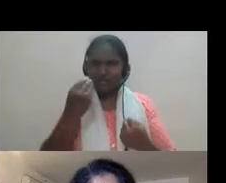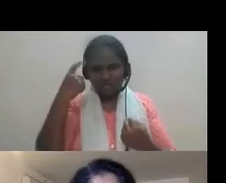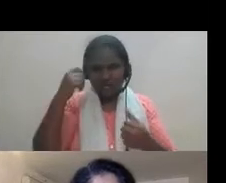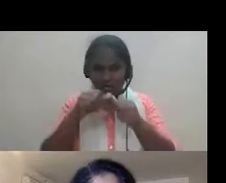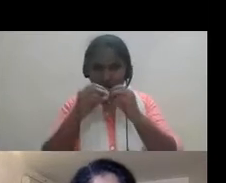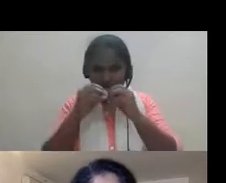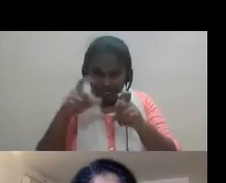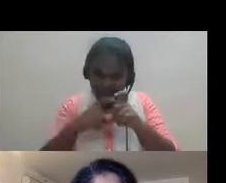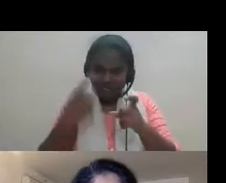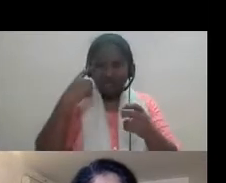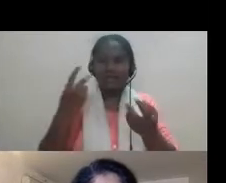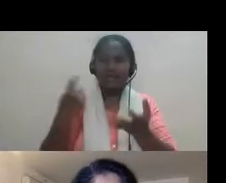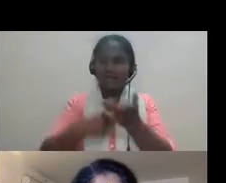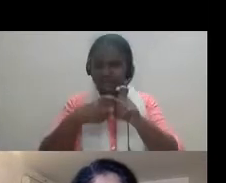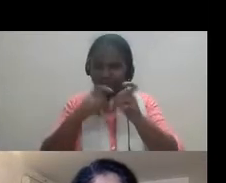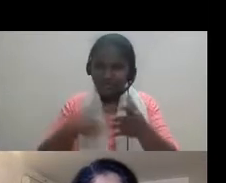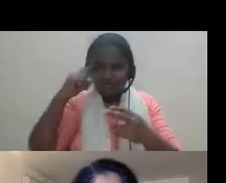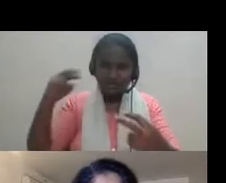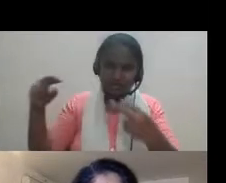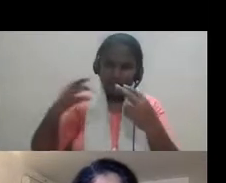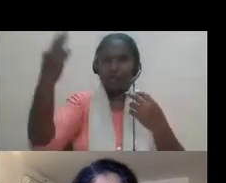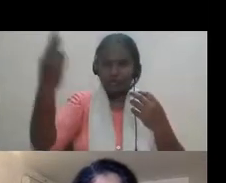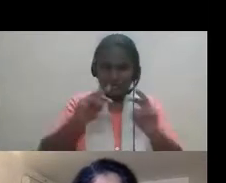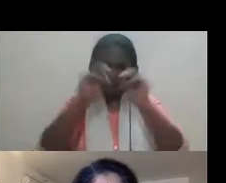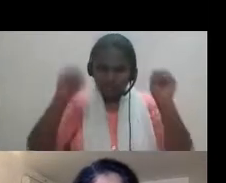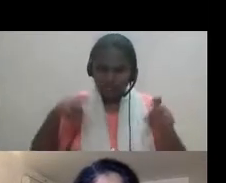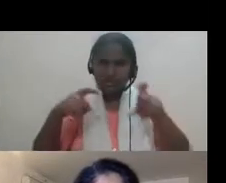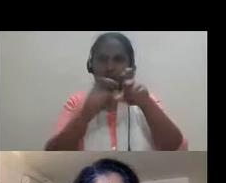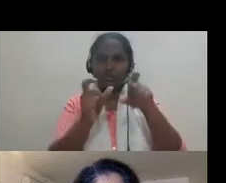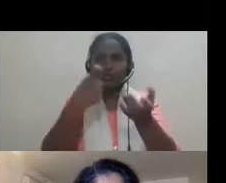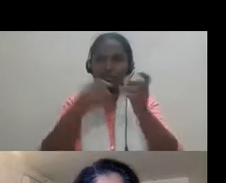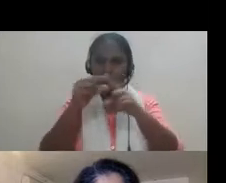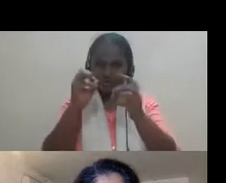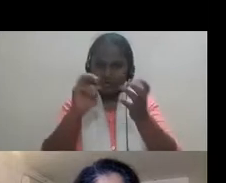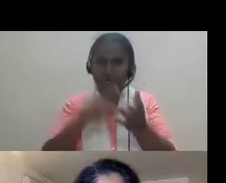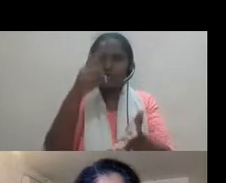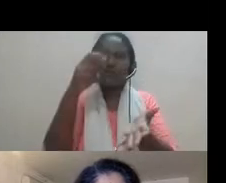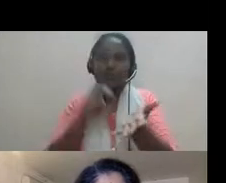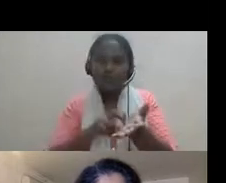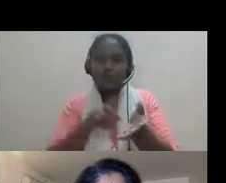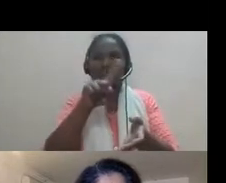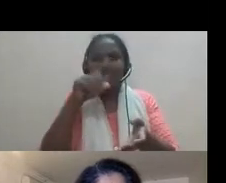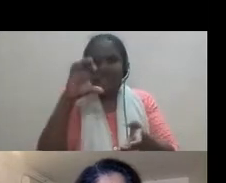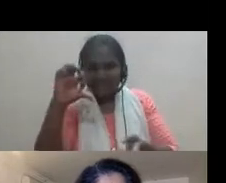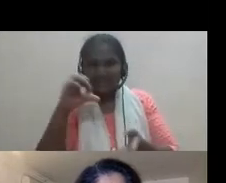to reconstruct it. And then it was shown at the New Museum in New York in 2019.